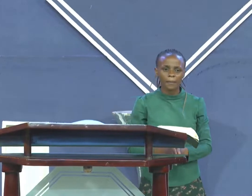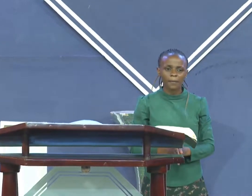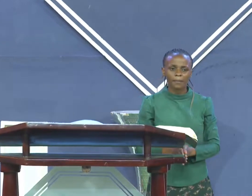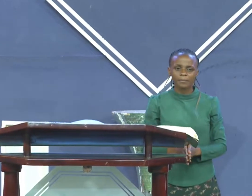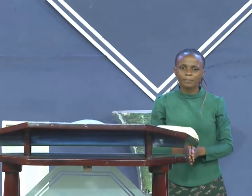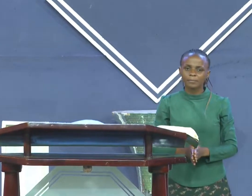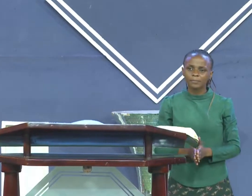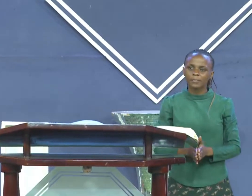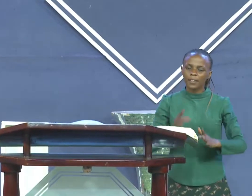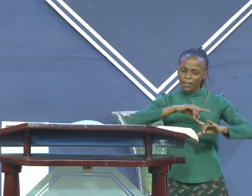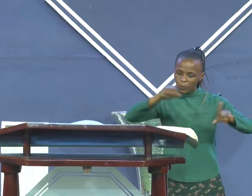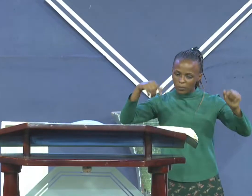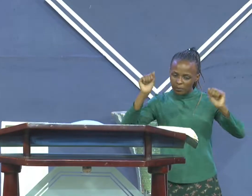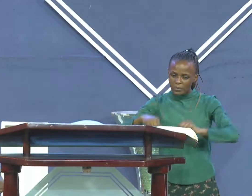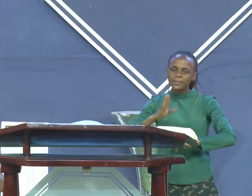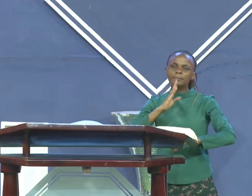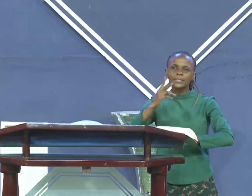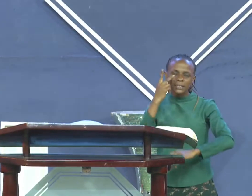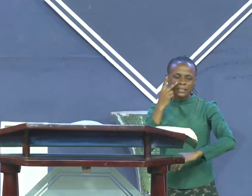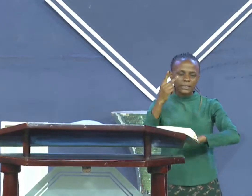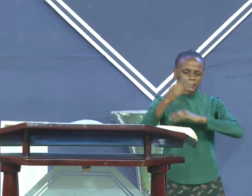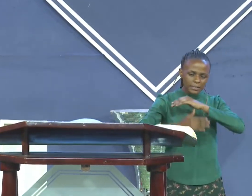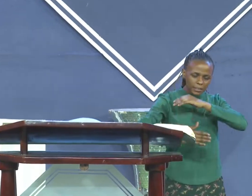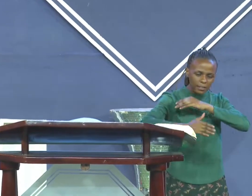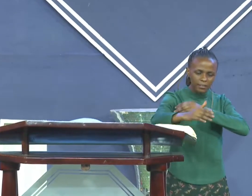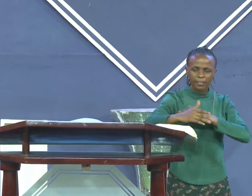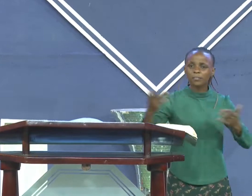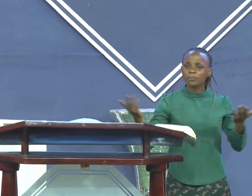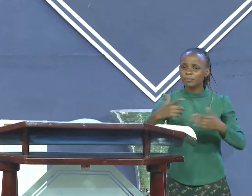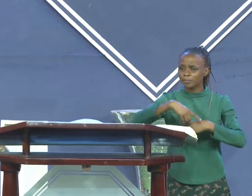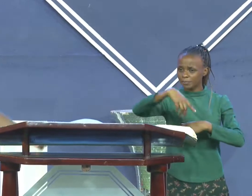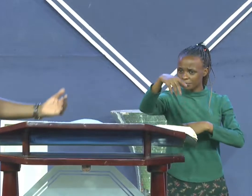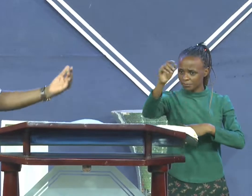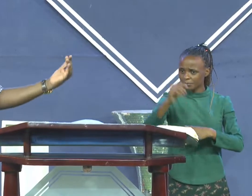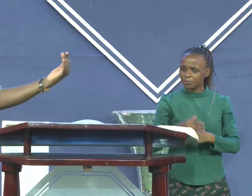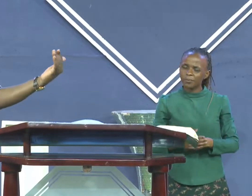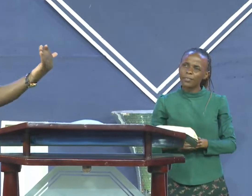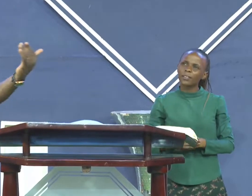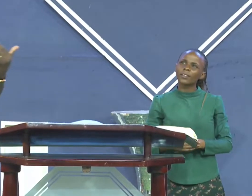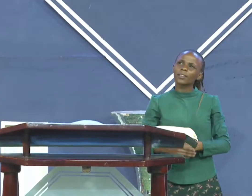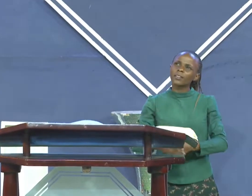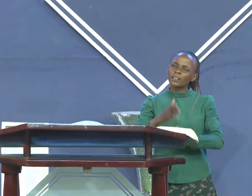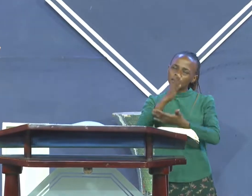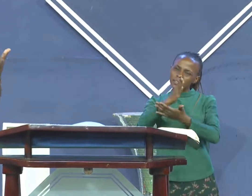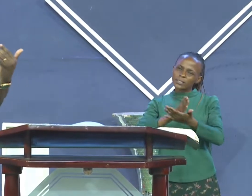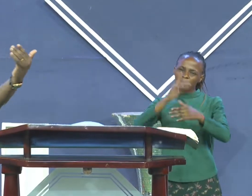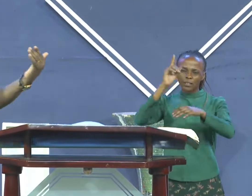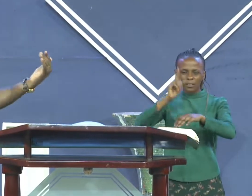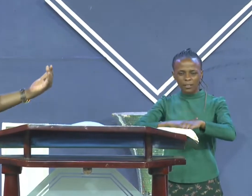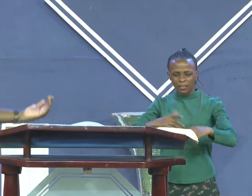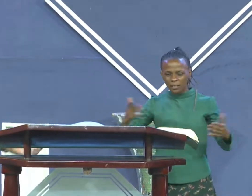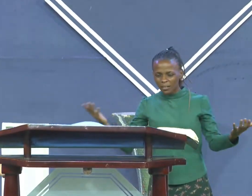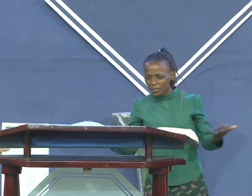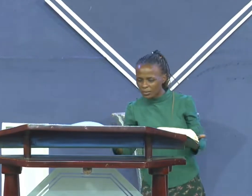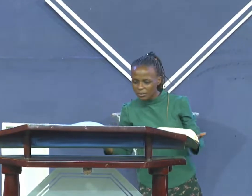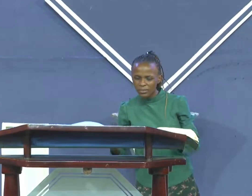should be seeing where we are going. And sometimes when there is no vision, people are just